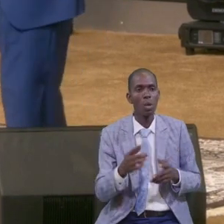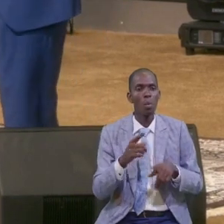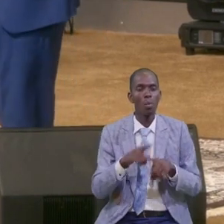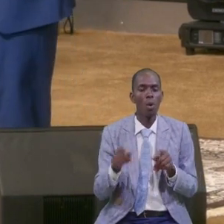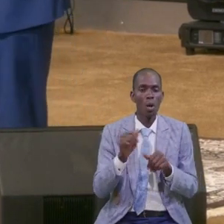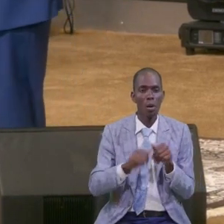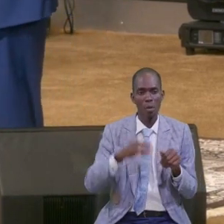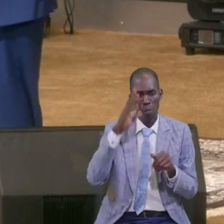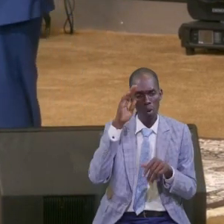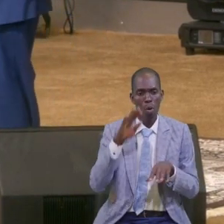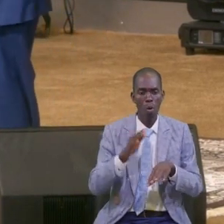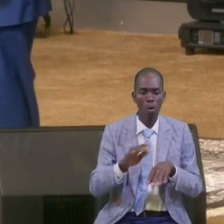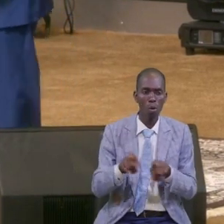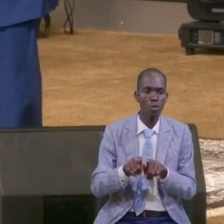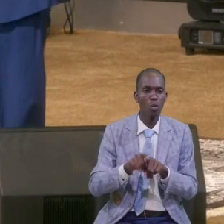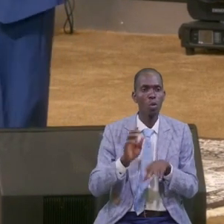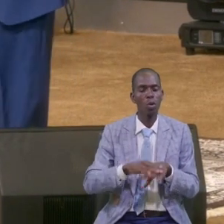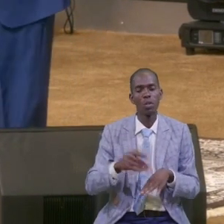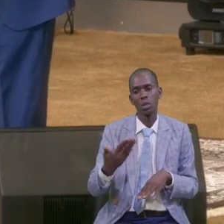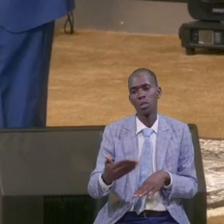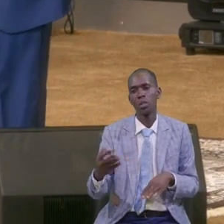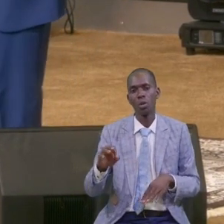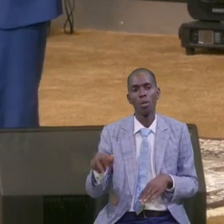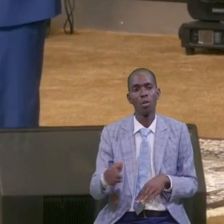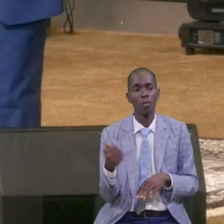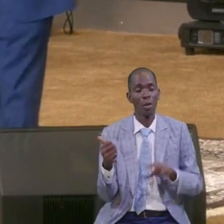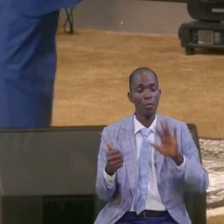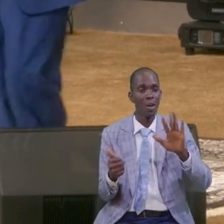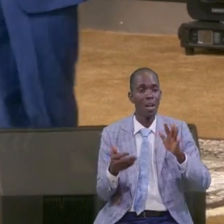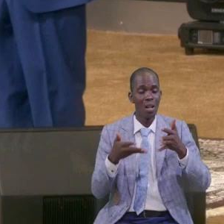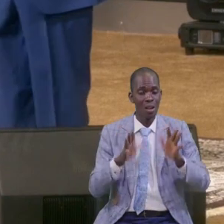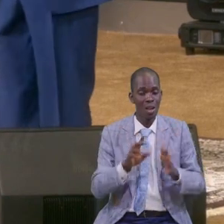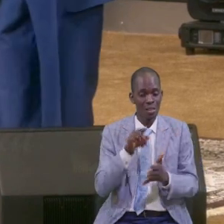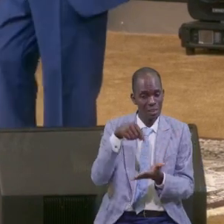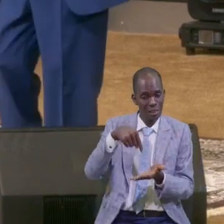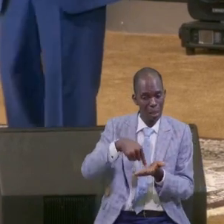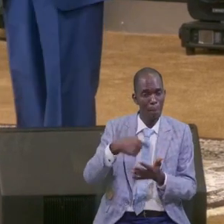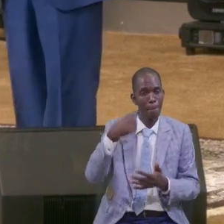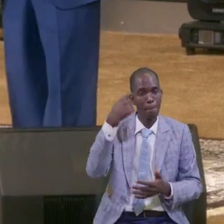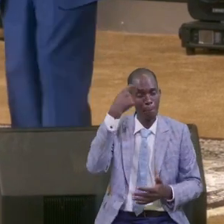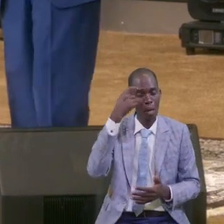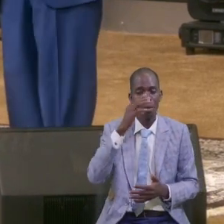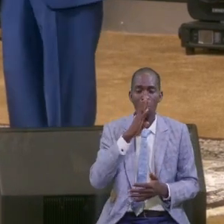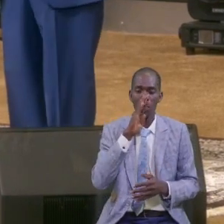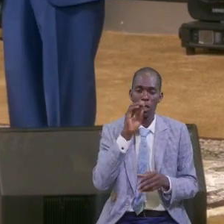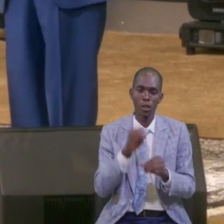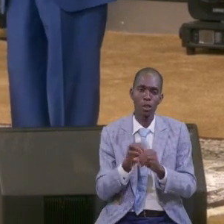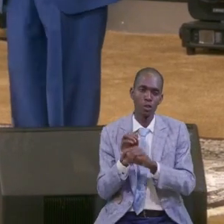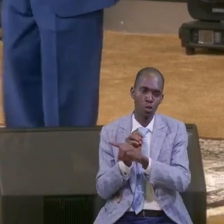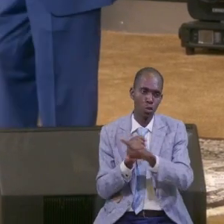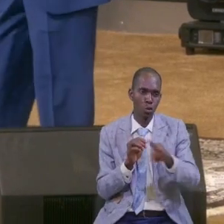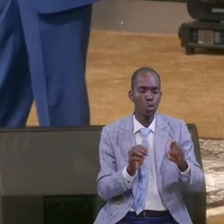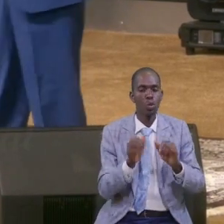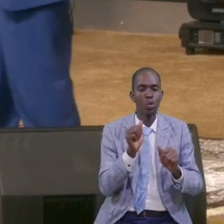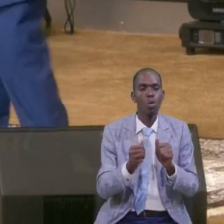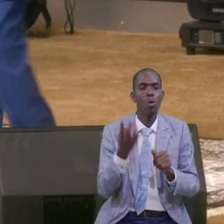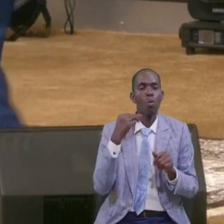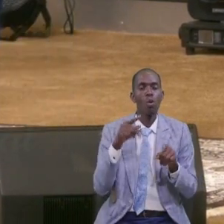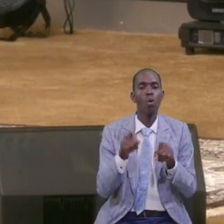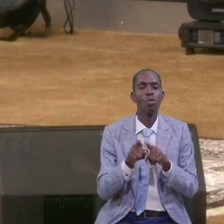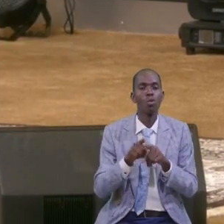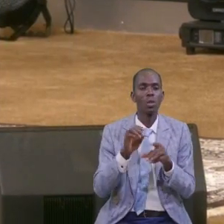the things of others. Verse 5, let this mind be in you, which was